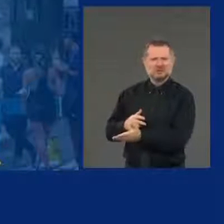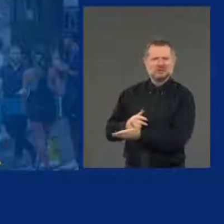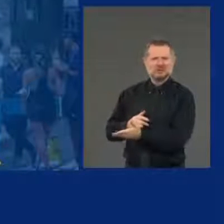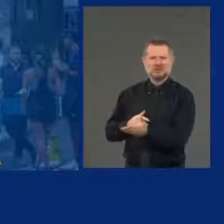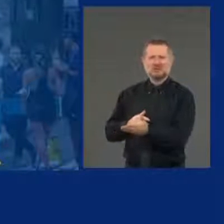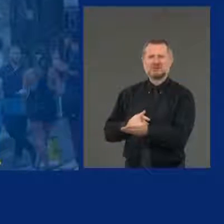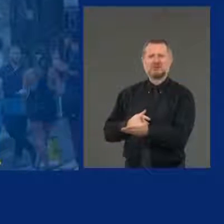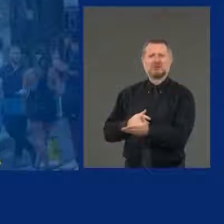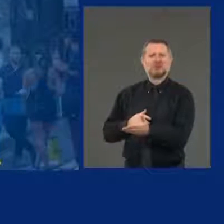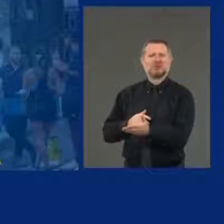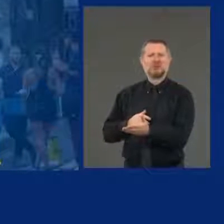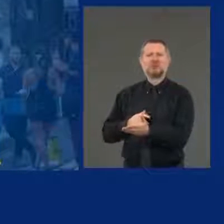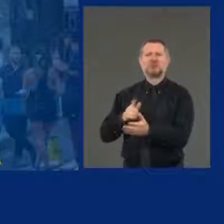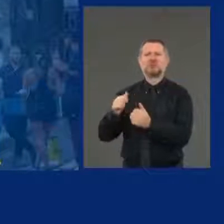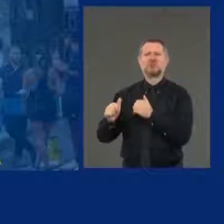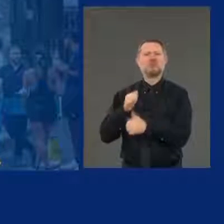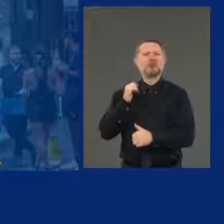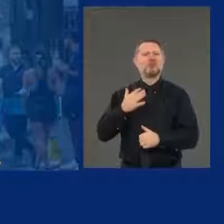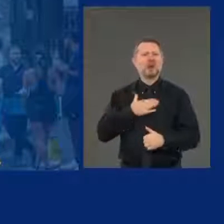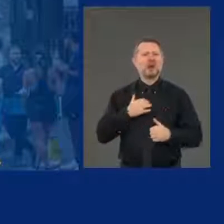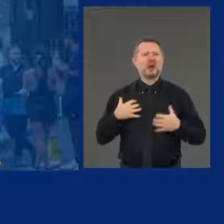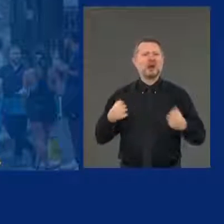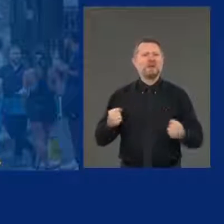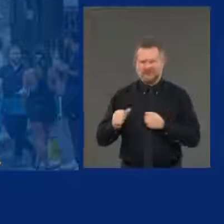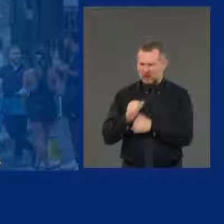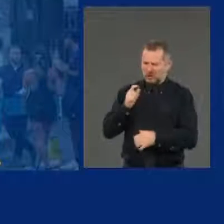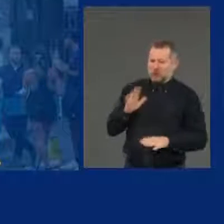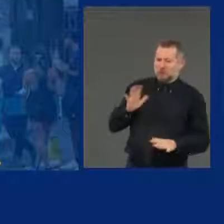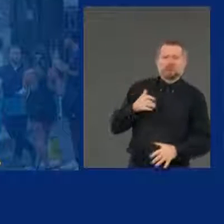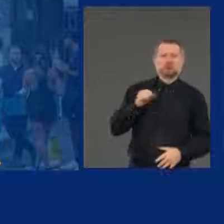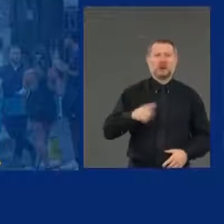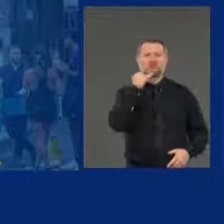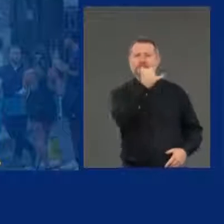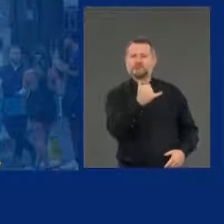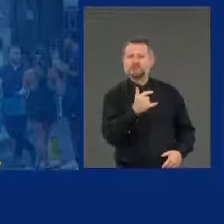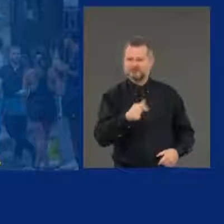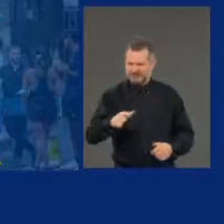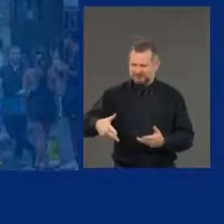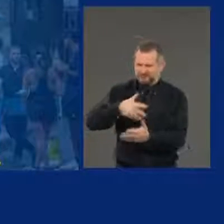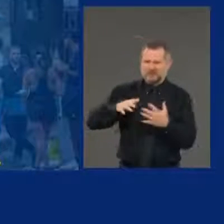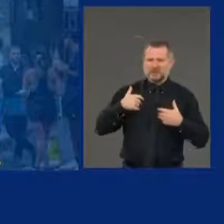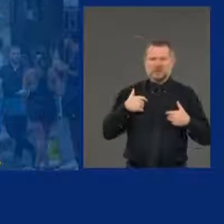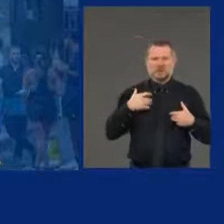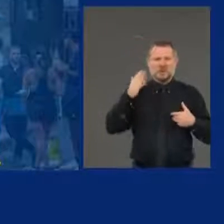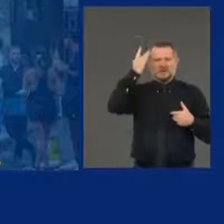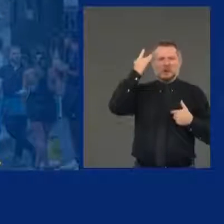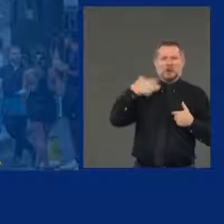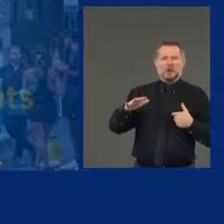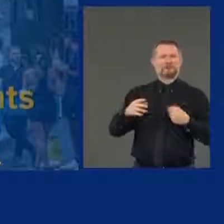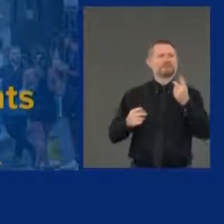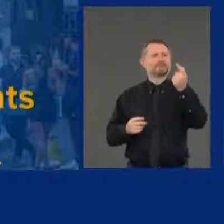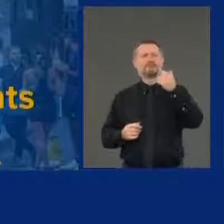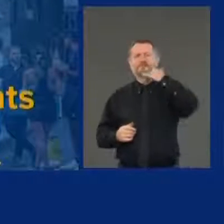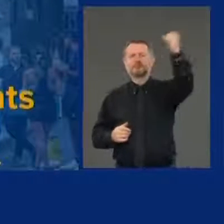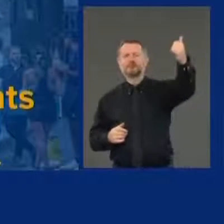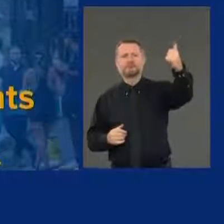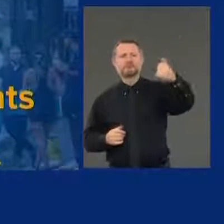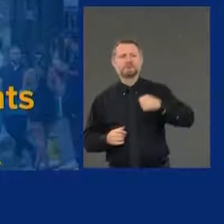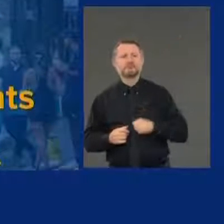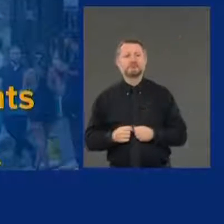my health is jeopardized. My health. And that's why they're complaining.